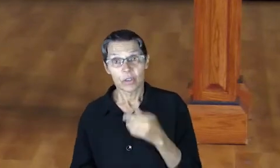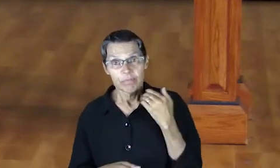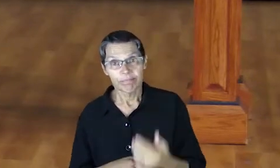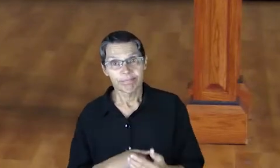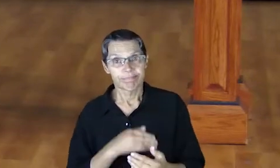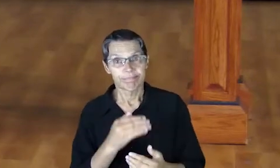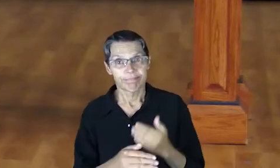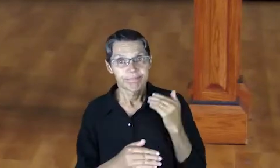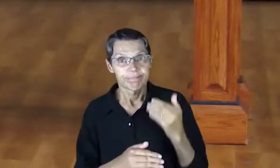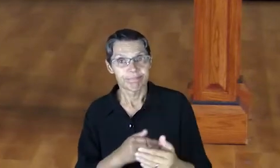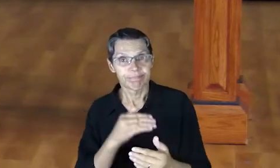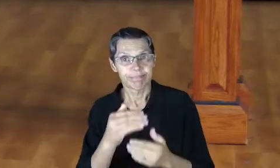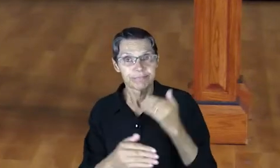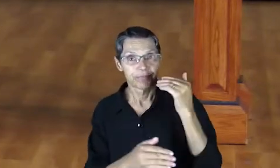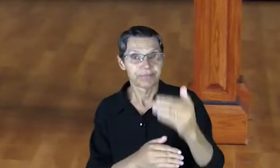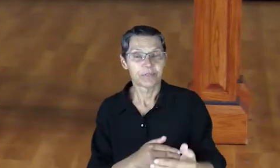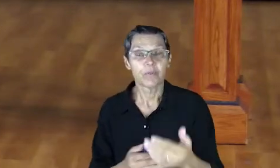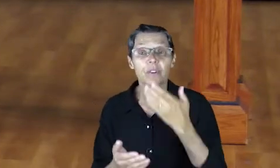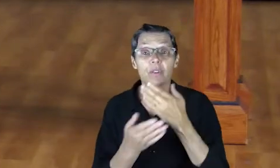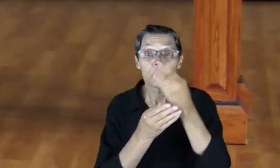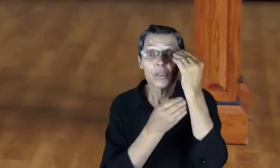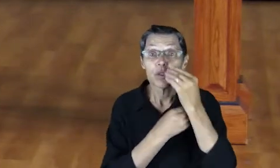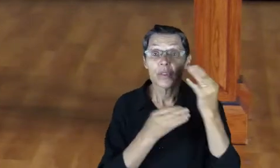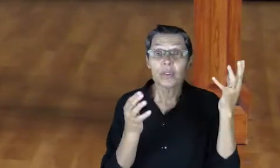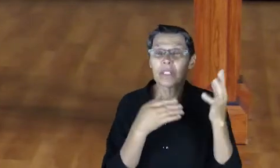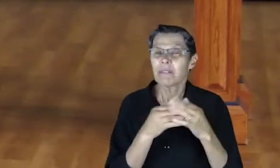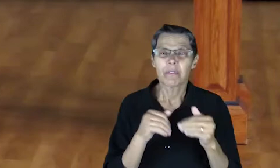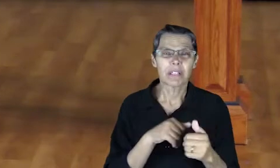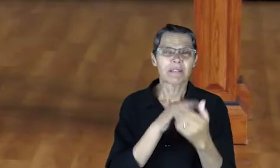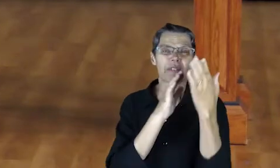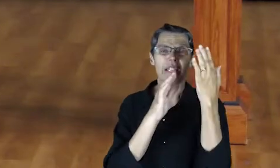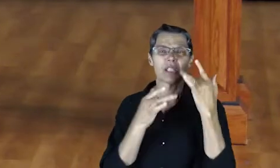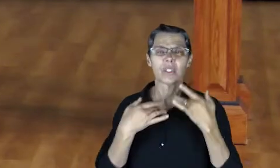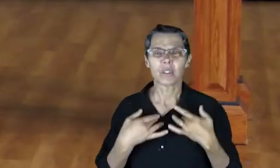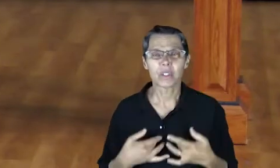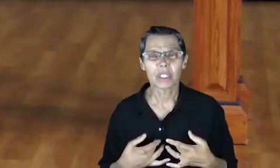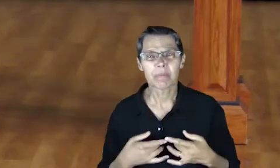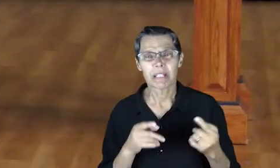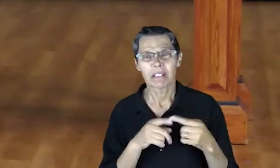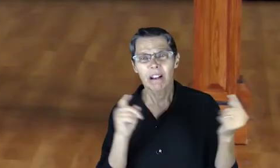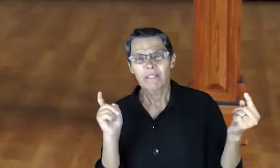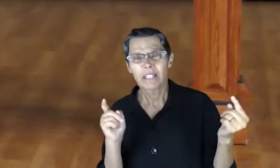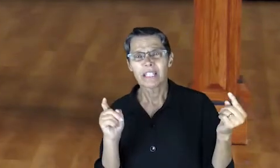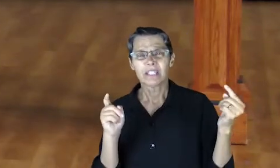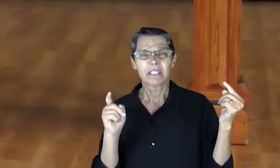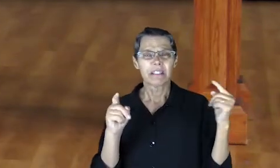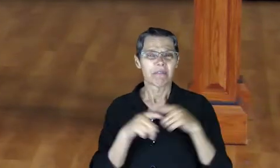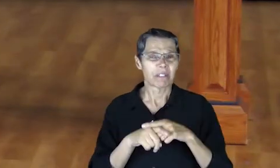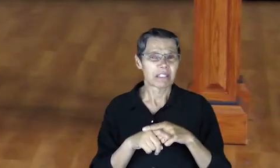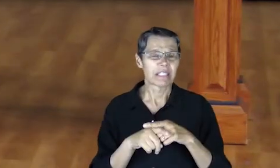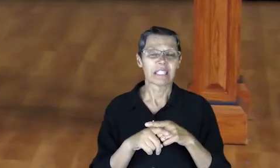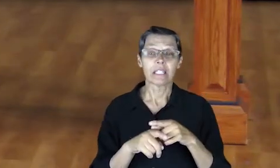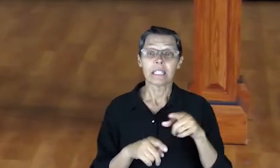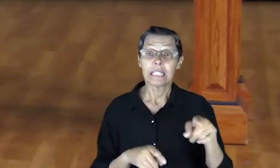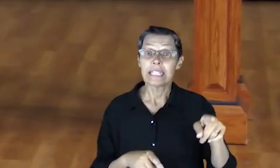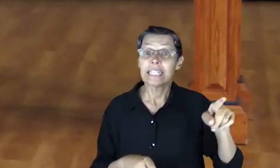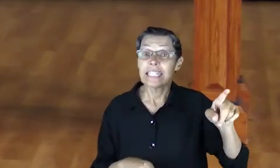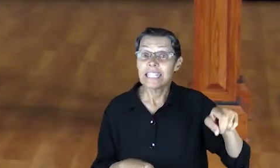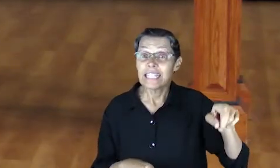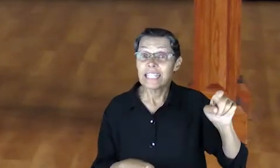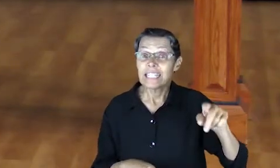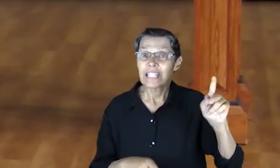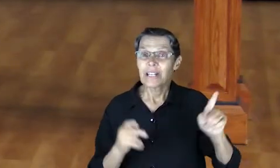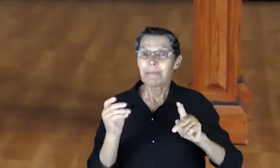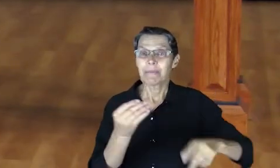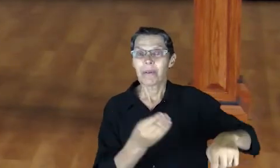to persevere with this good news, in the face of discouragement and confrontation and adversity, that what he